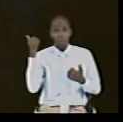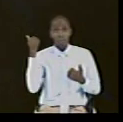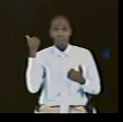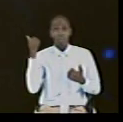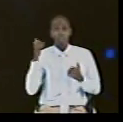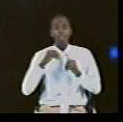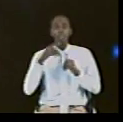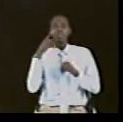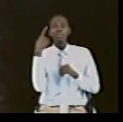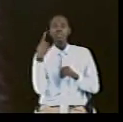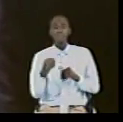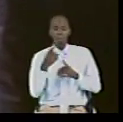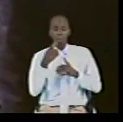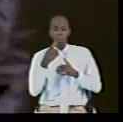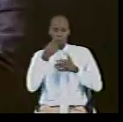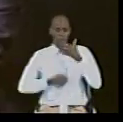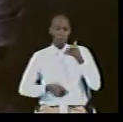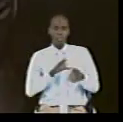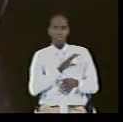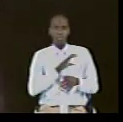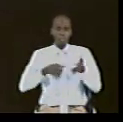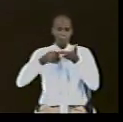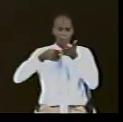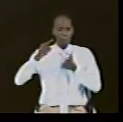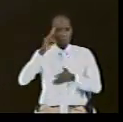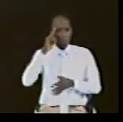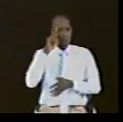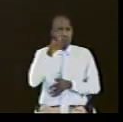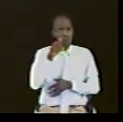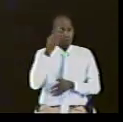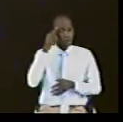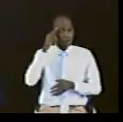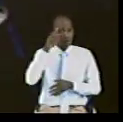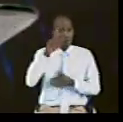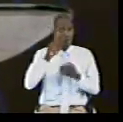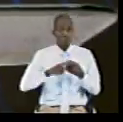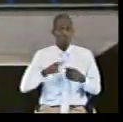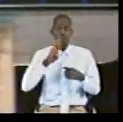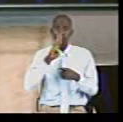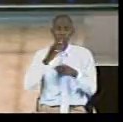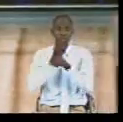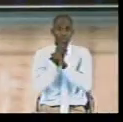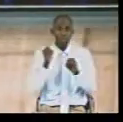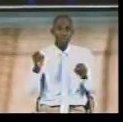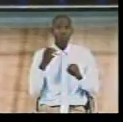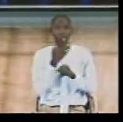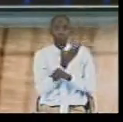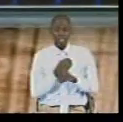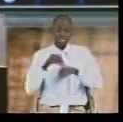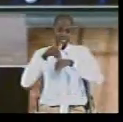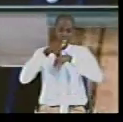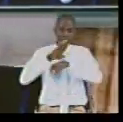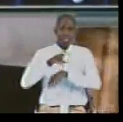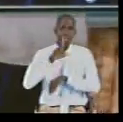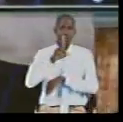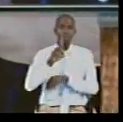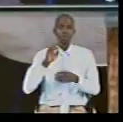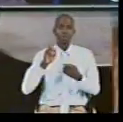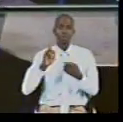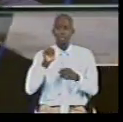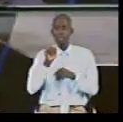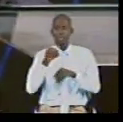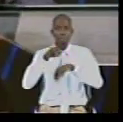price Christ paid for you? For you to get saved, and then he sends you on an errand, and he